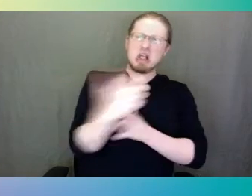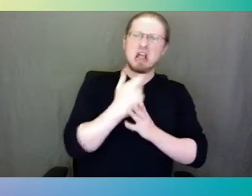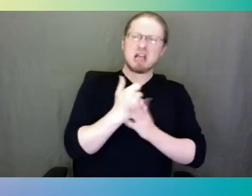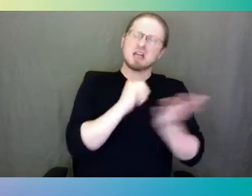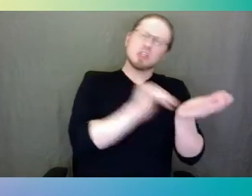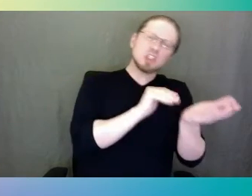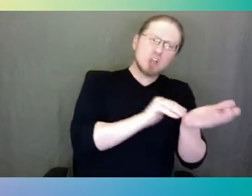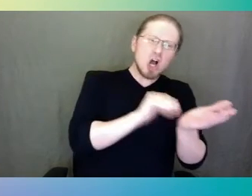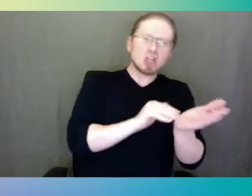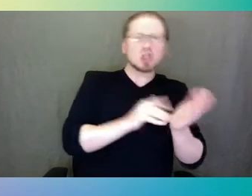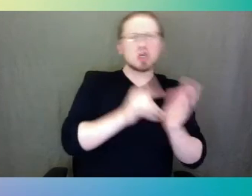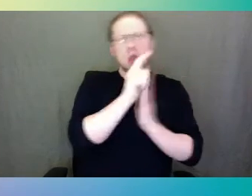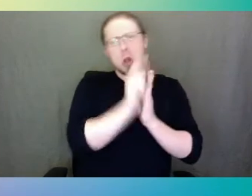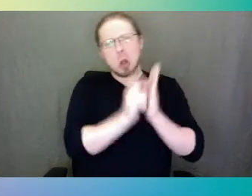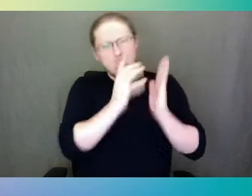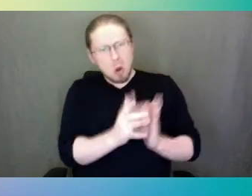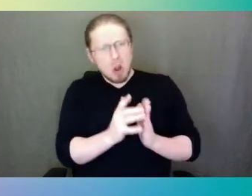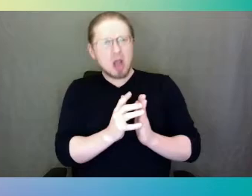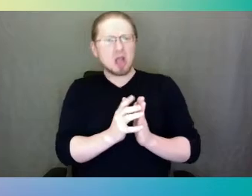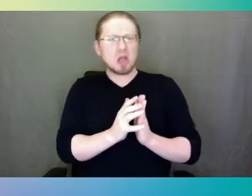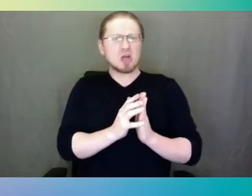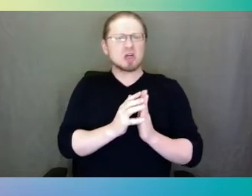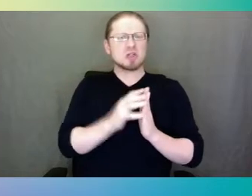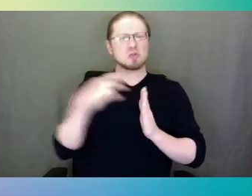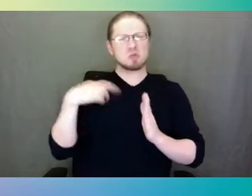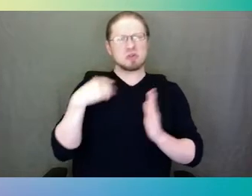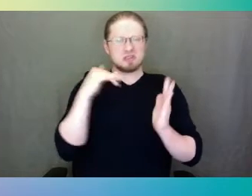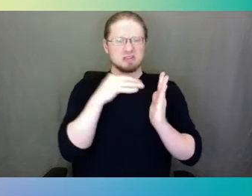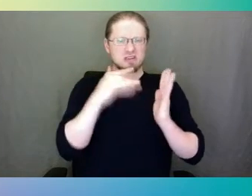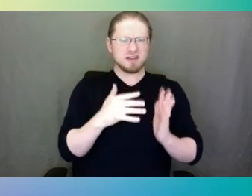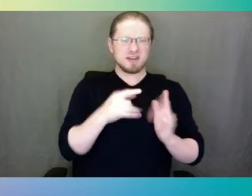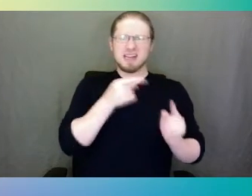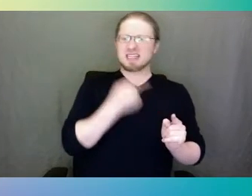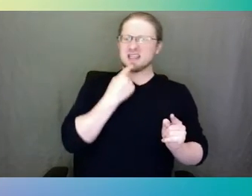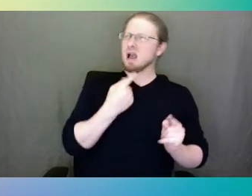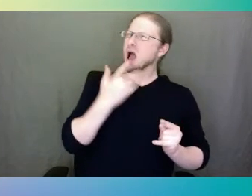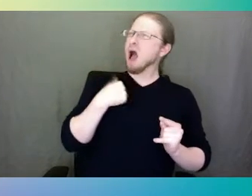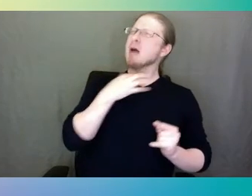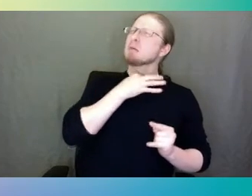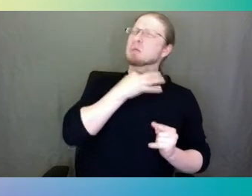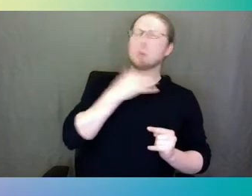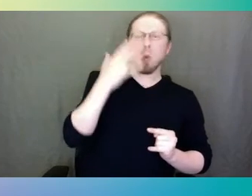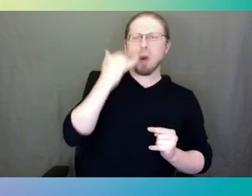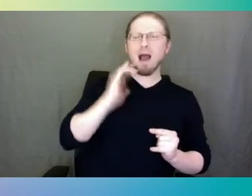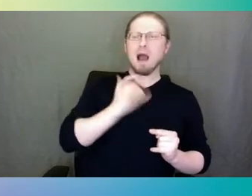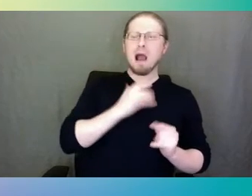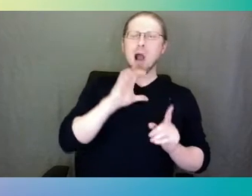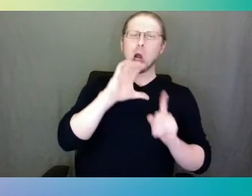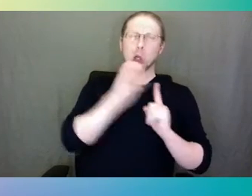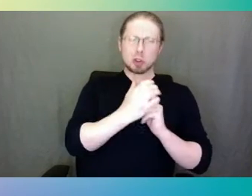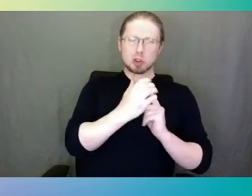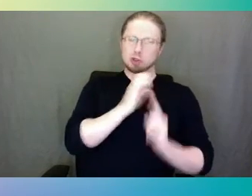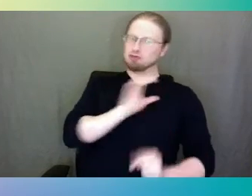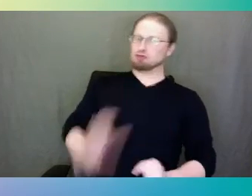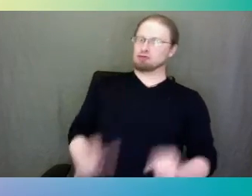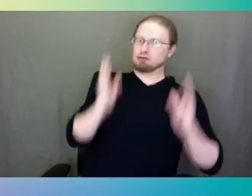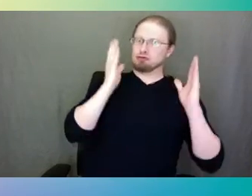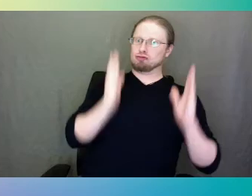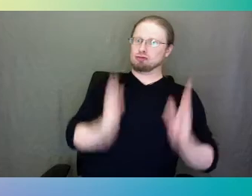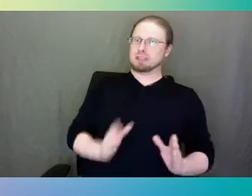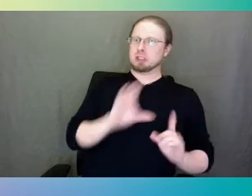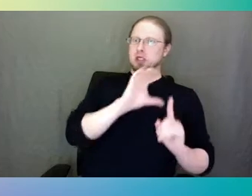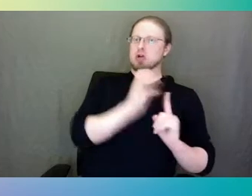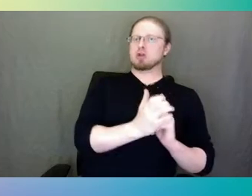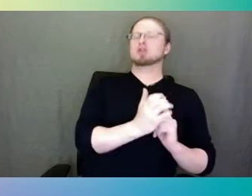theologians, and he says, I'm curious as to why our culture, our Christian culture, just seems